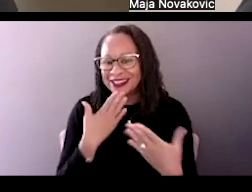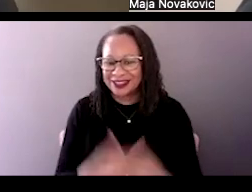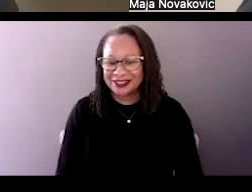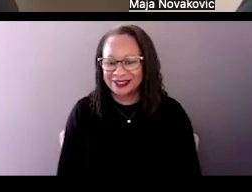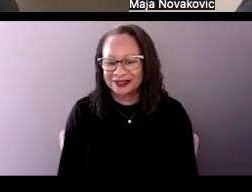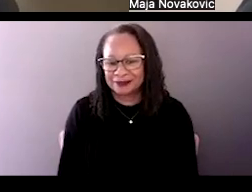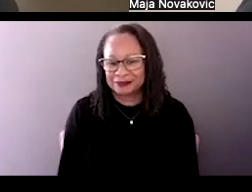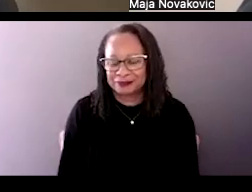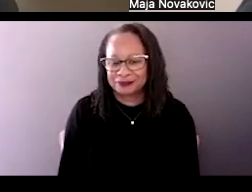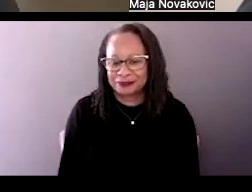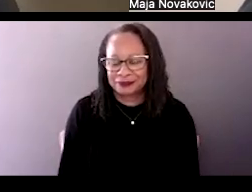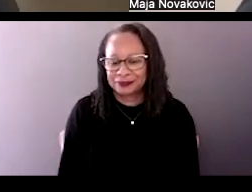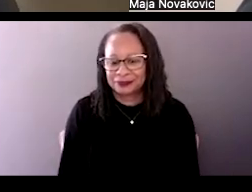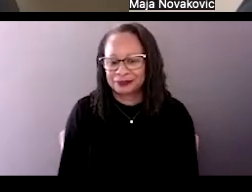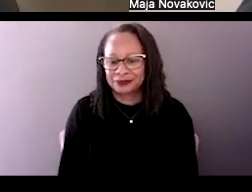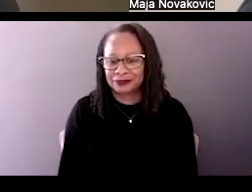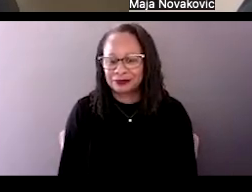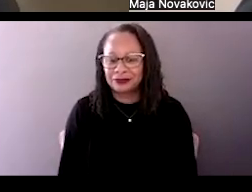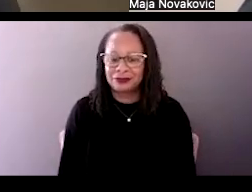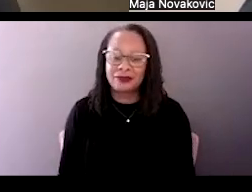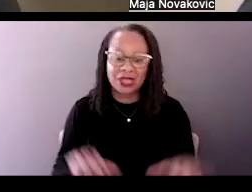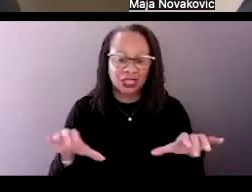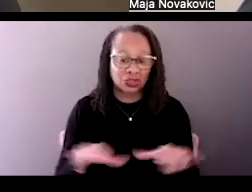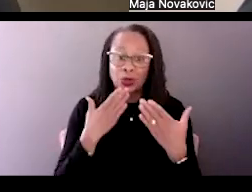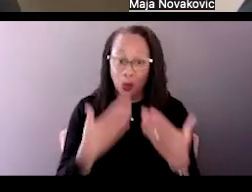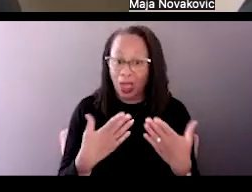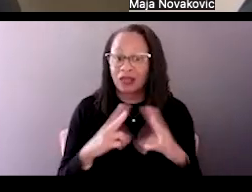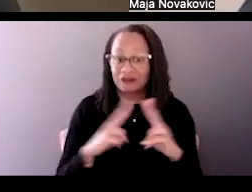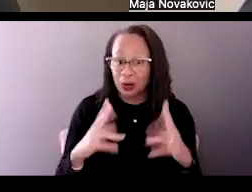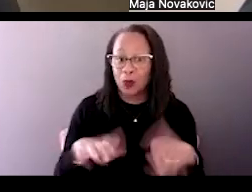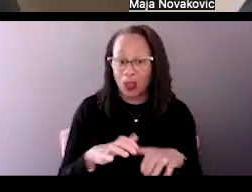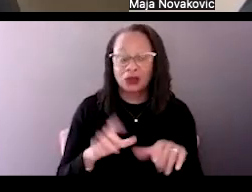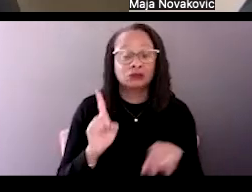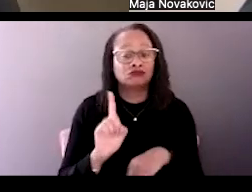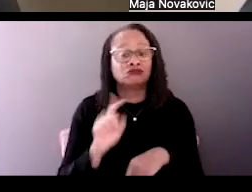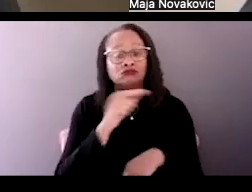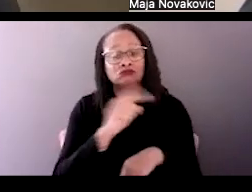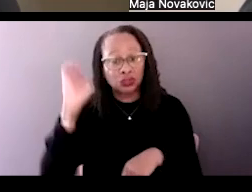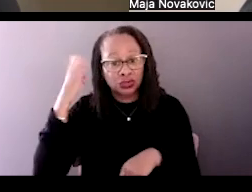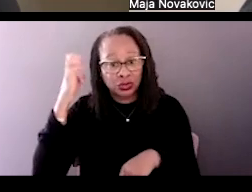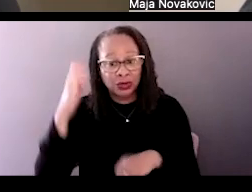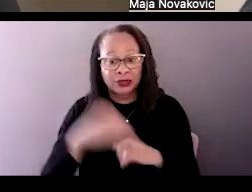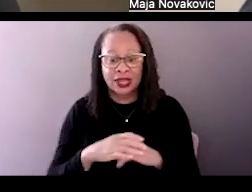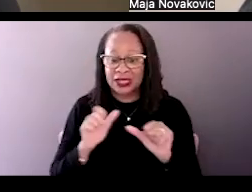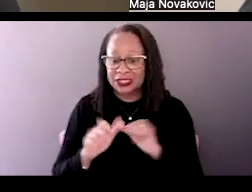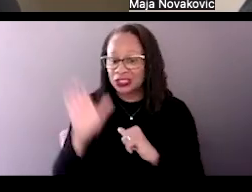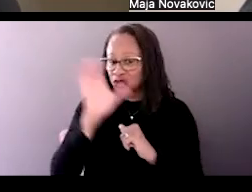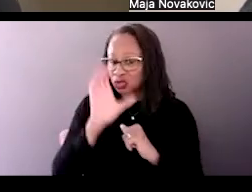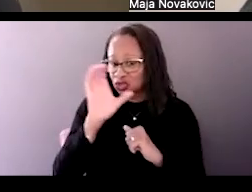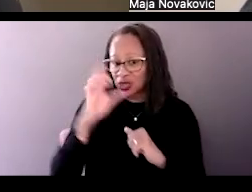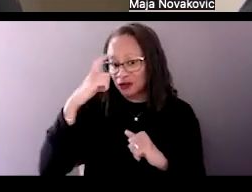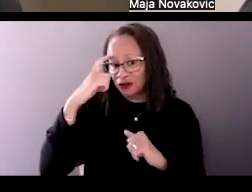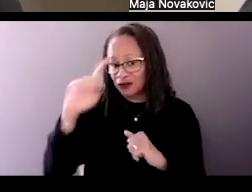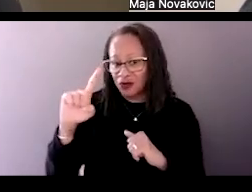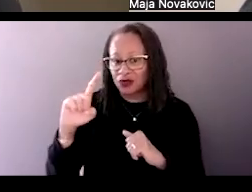Yeah, Yeah. it's doing well in Europe, and Mhm. we are still searching